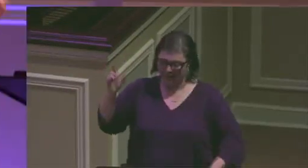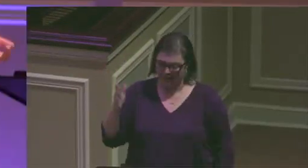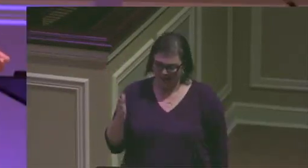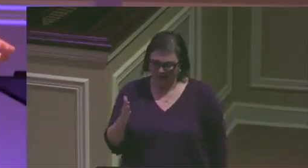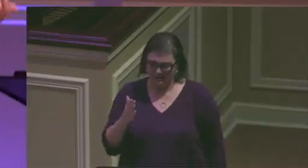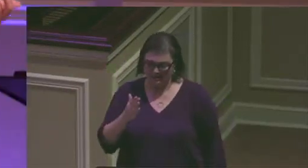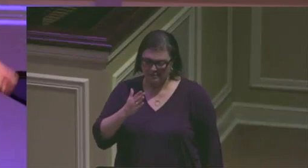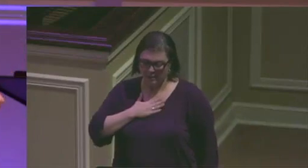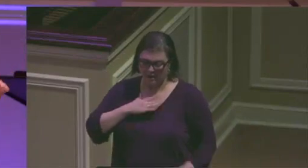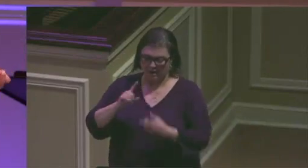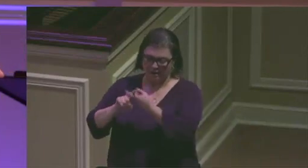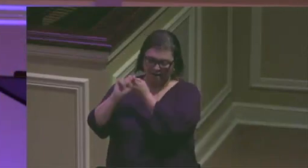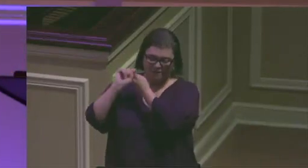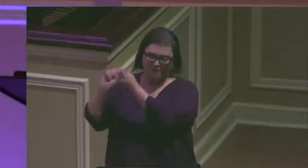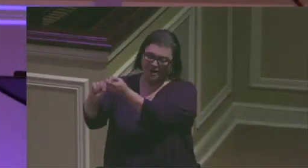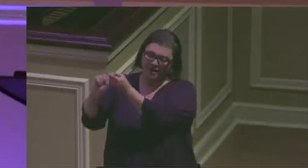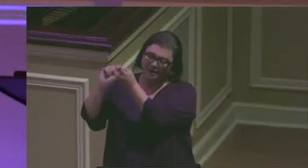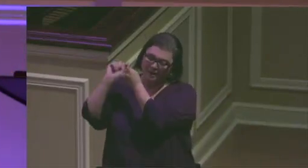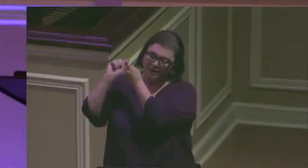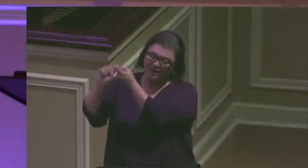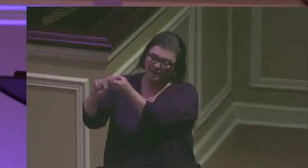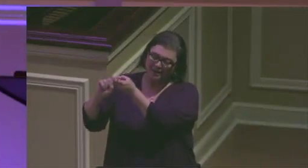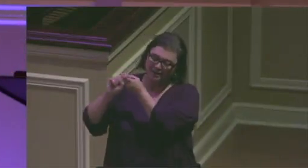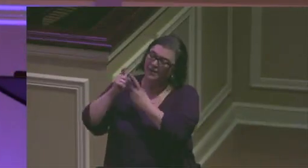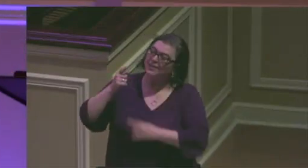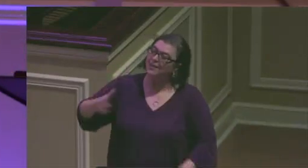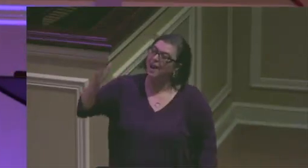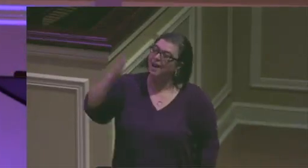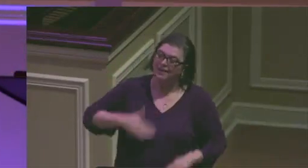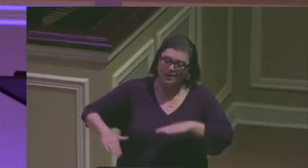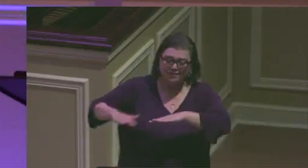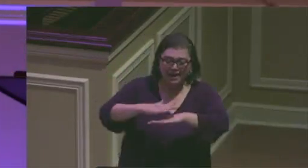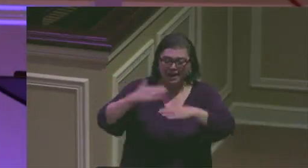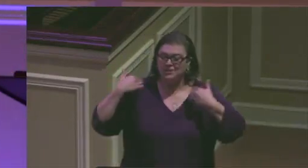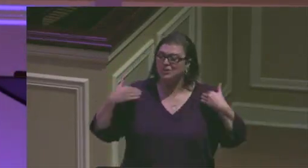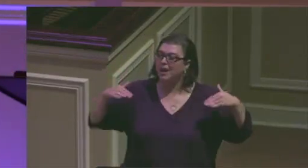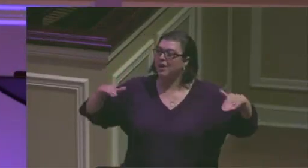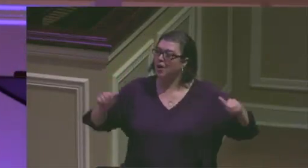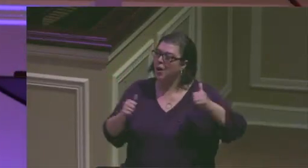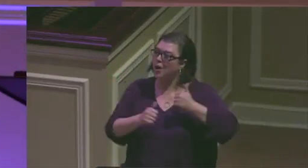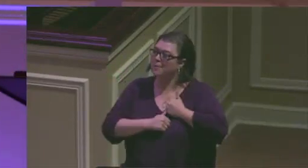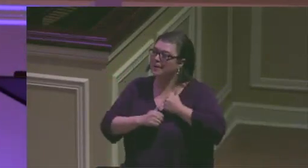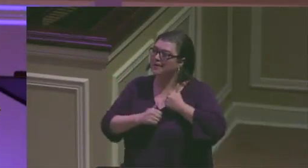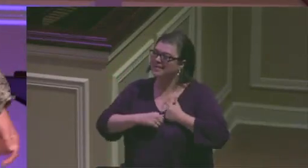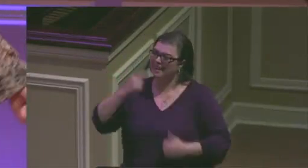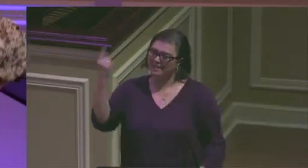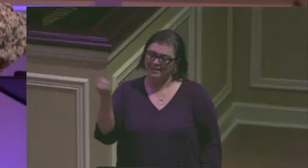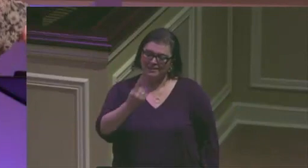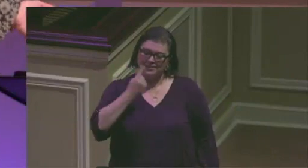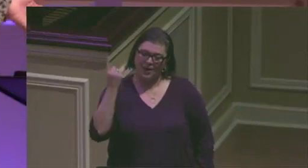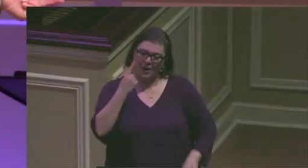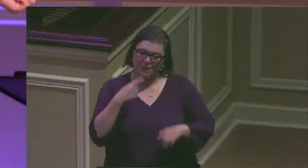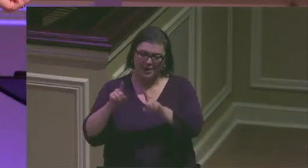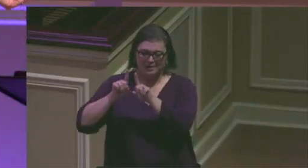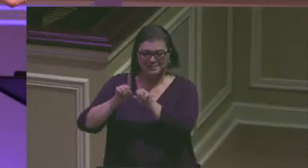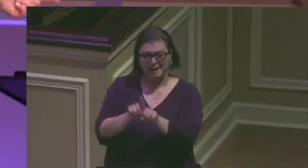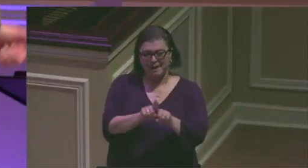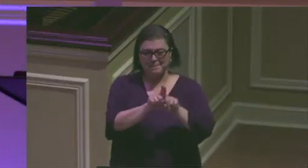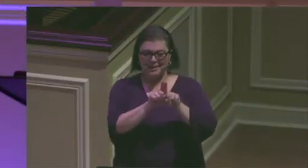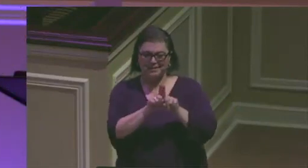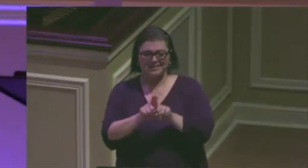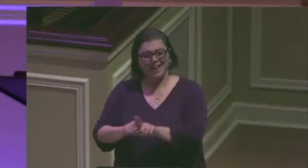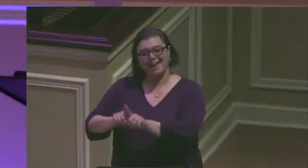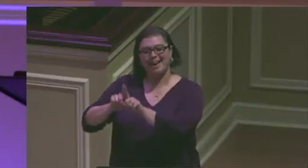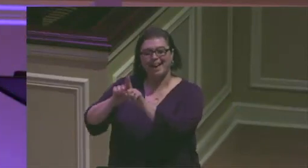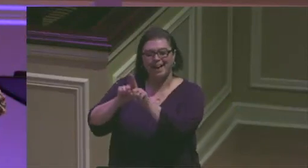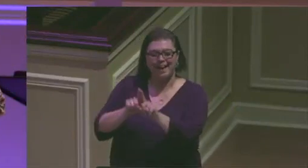He is a friend of mine. The God of angel armies is always by